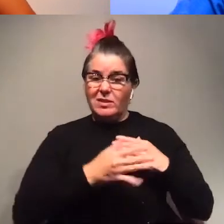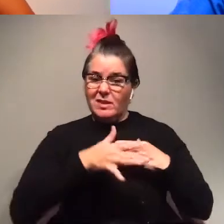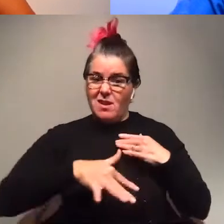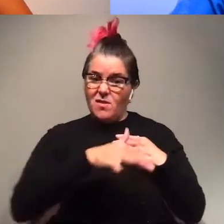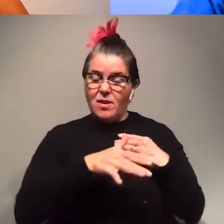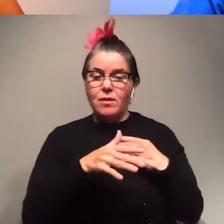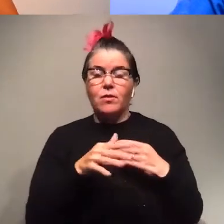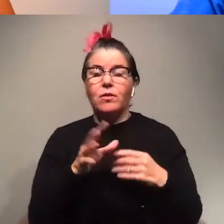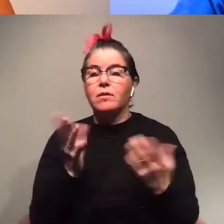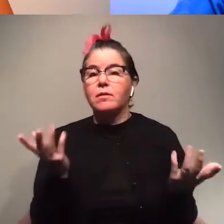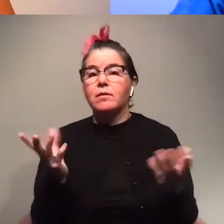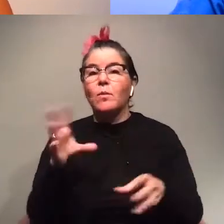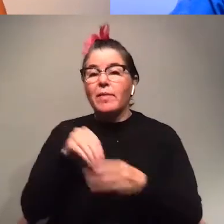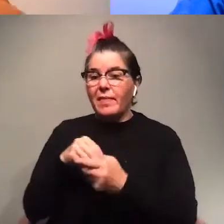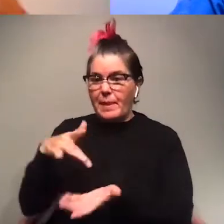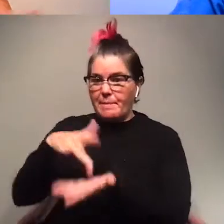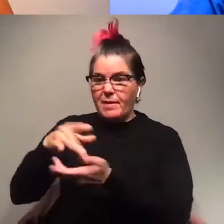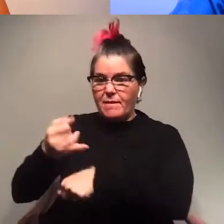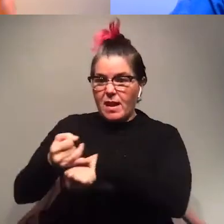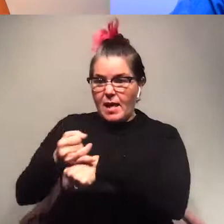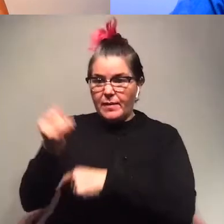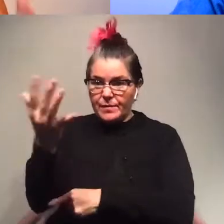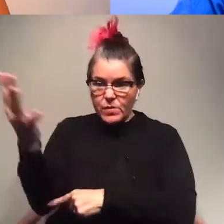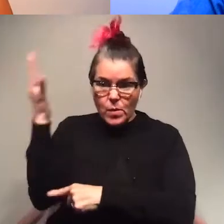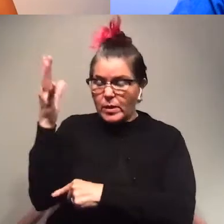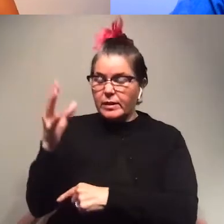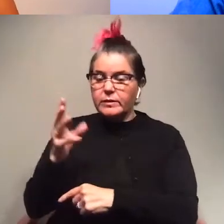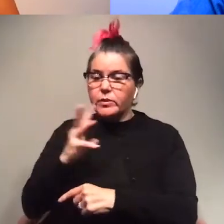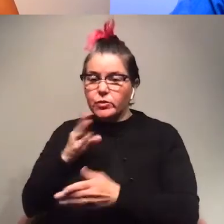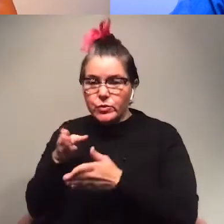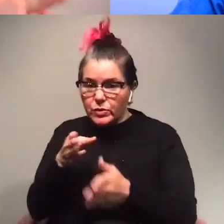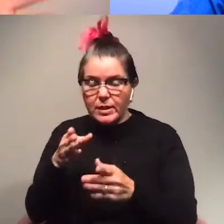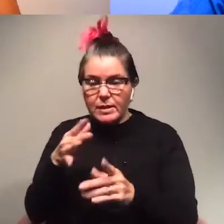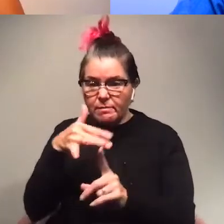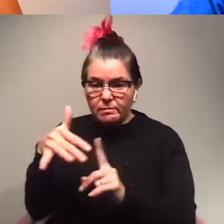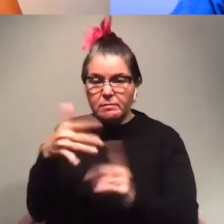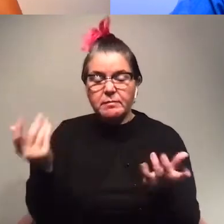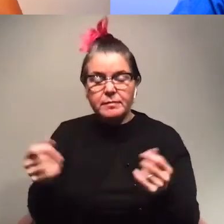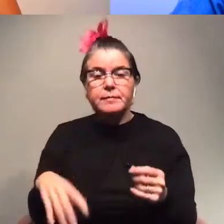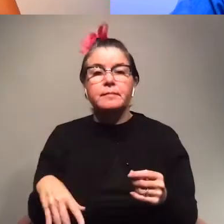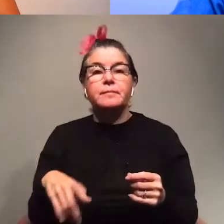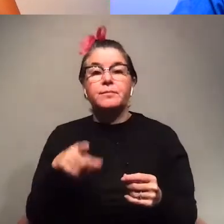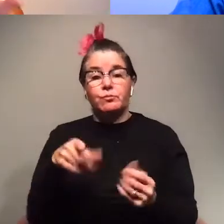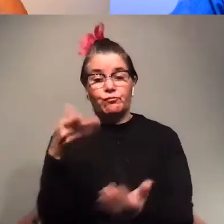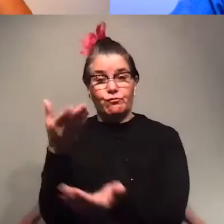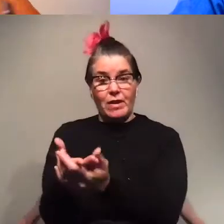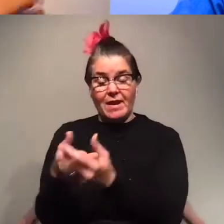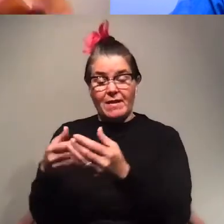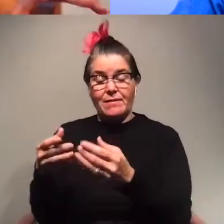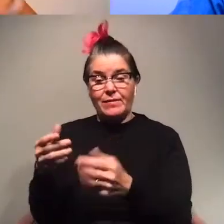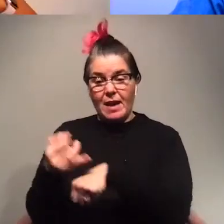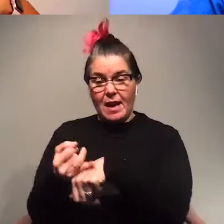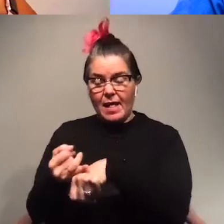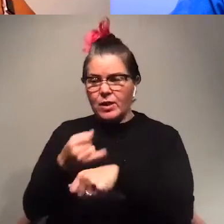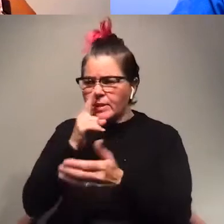or within the middle of the island in the forest and the stream ecology. So when you get there, you spend a few weeks investigating